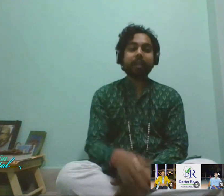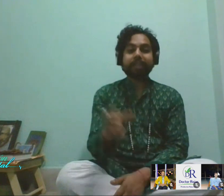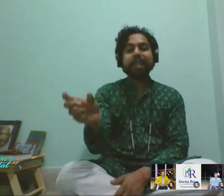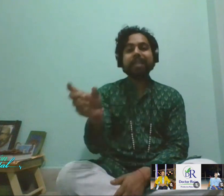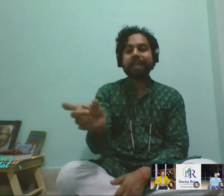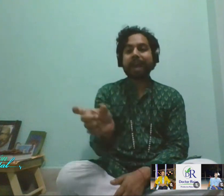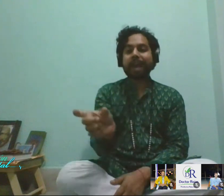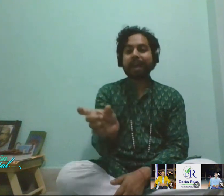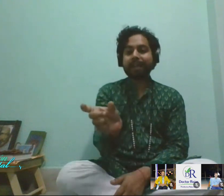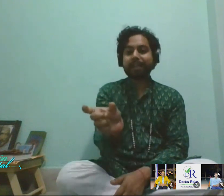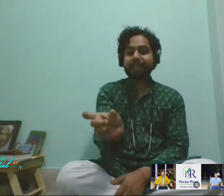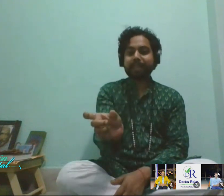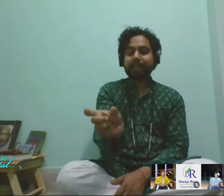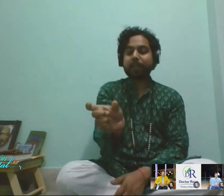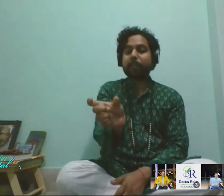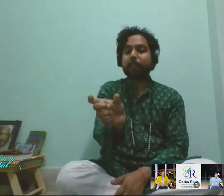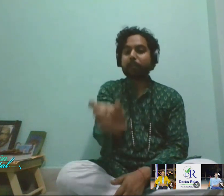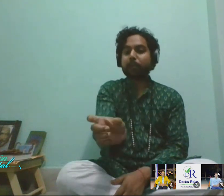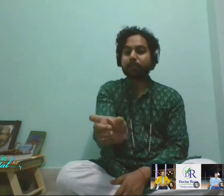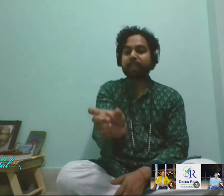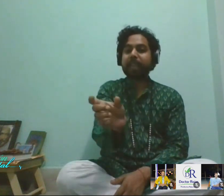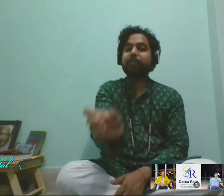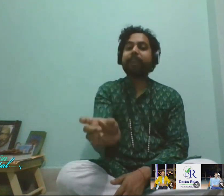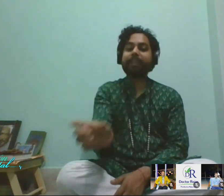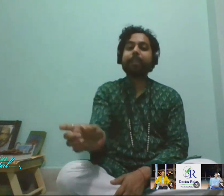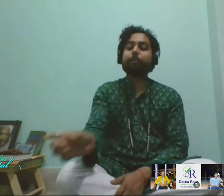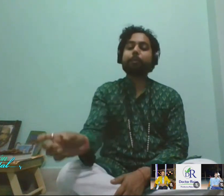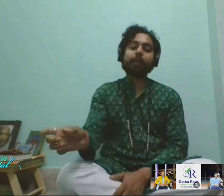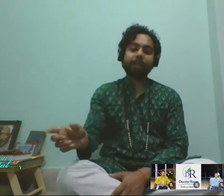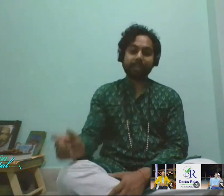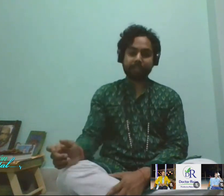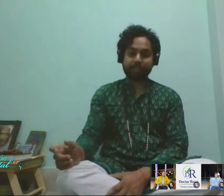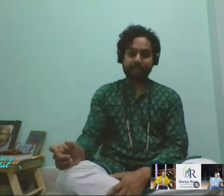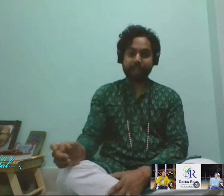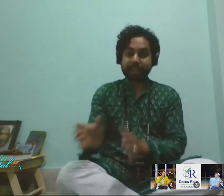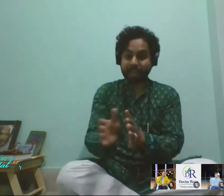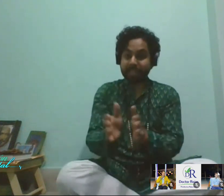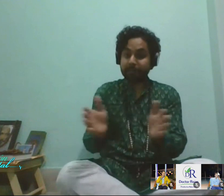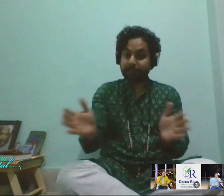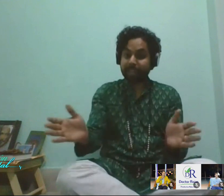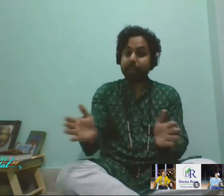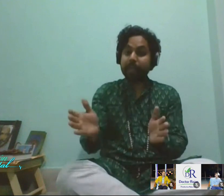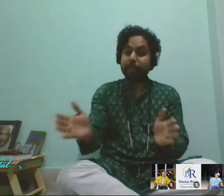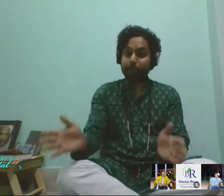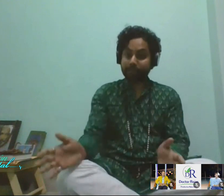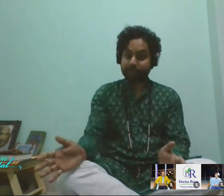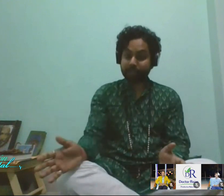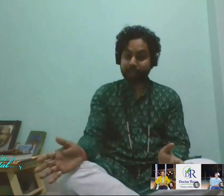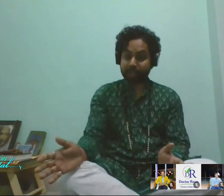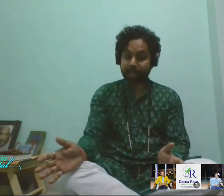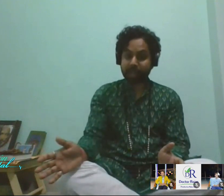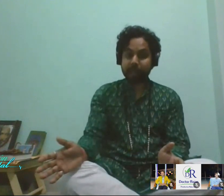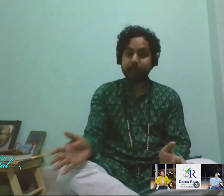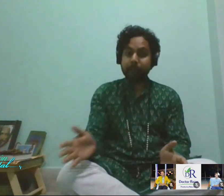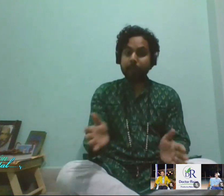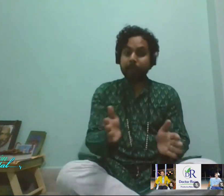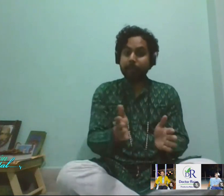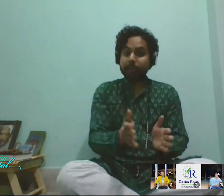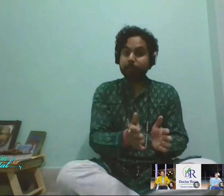situation, these are the most affected people in India. And that is a very big population in